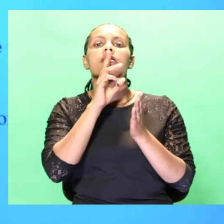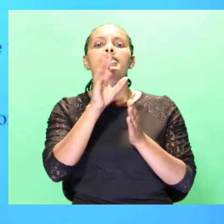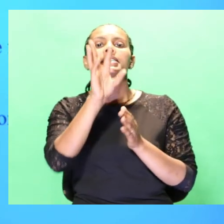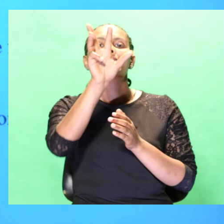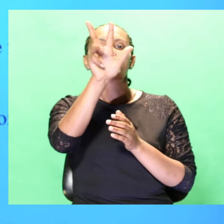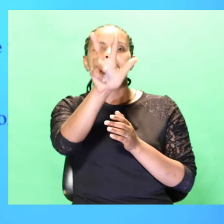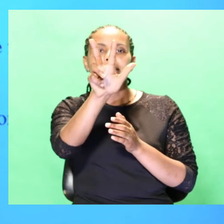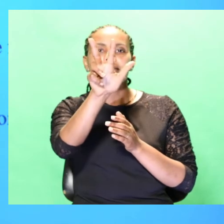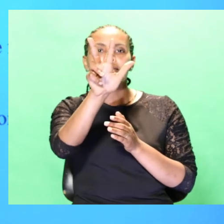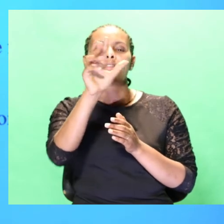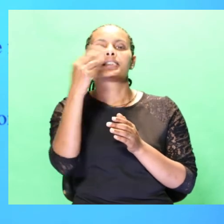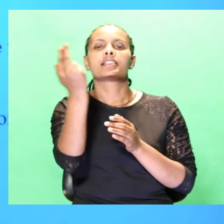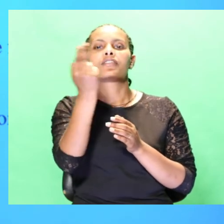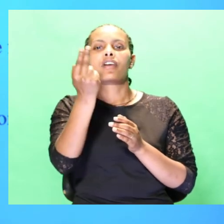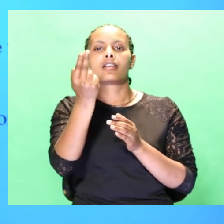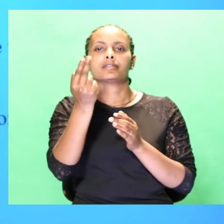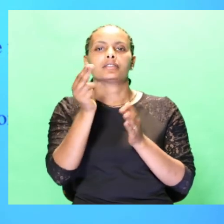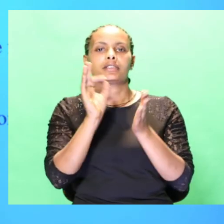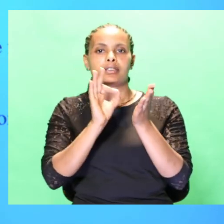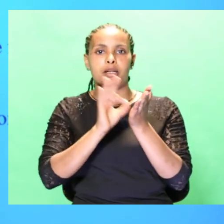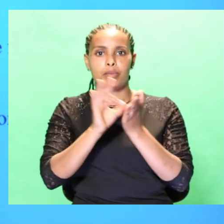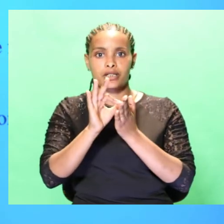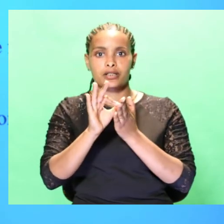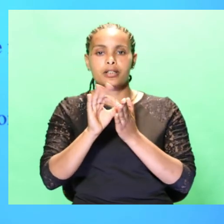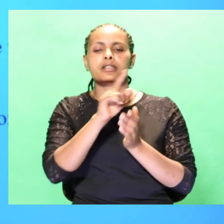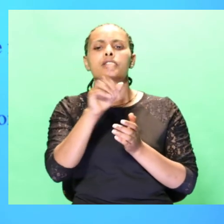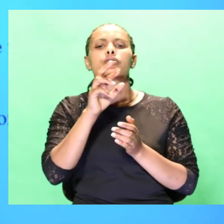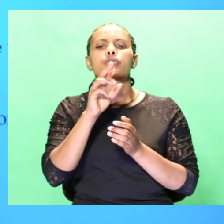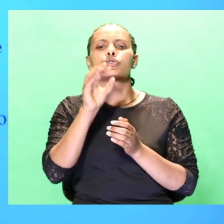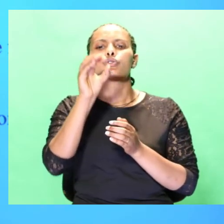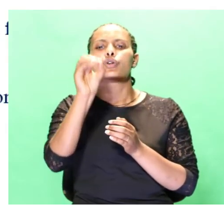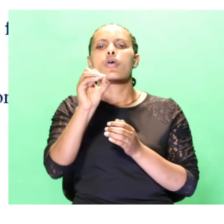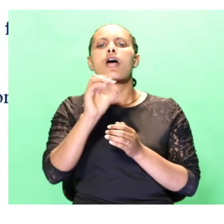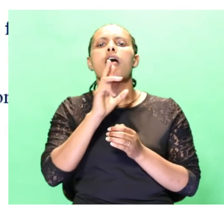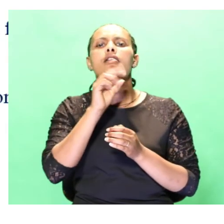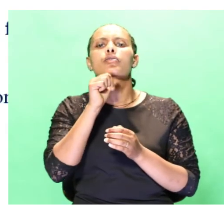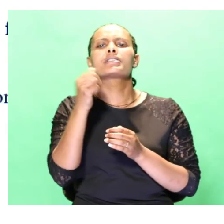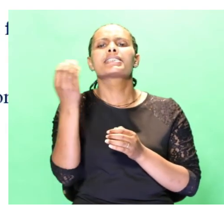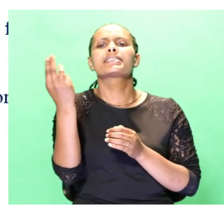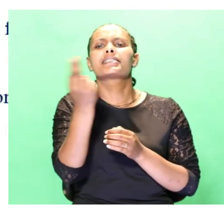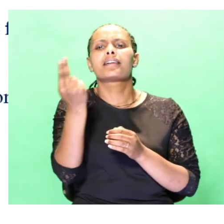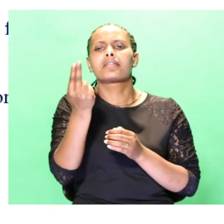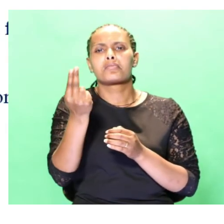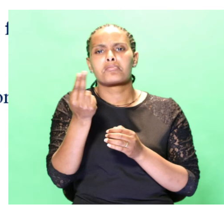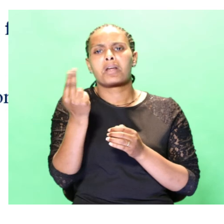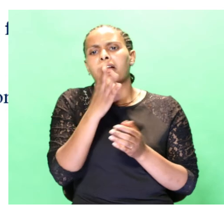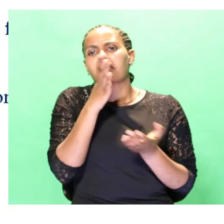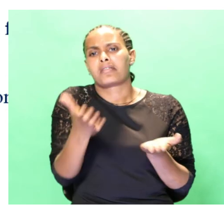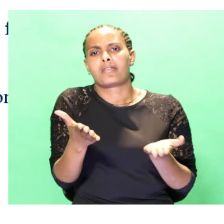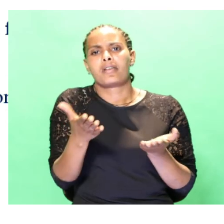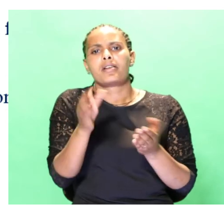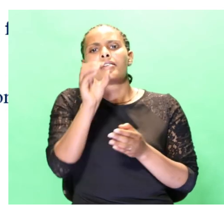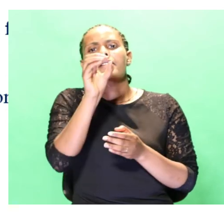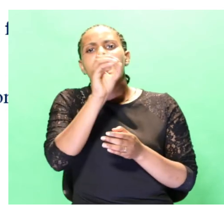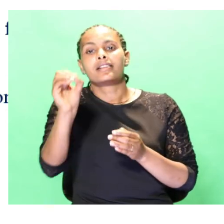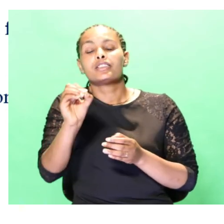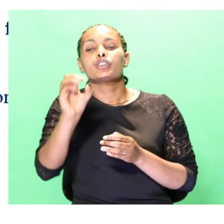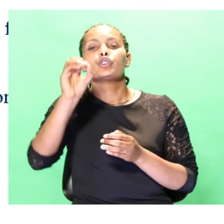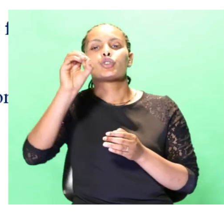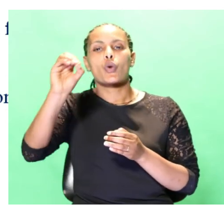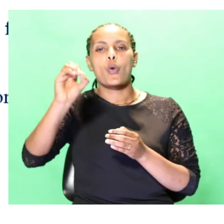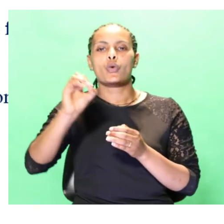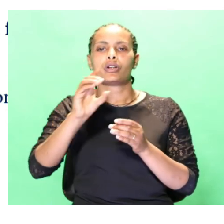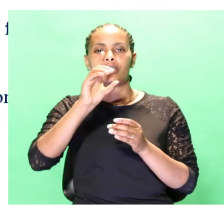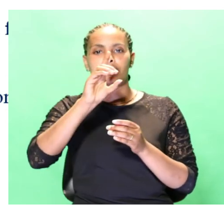has 3 significant figures. These zeros are not significant because they are not preceded by non-zero